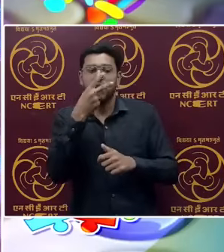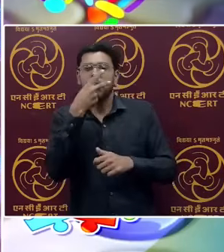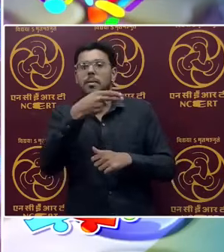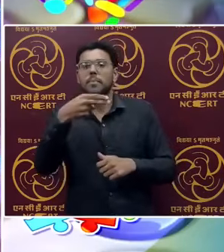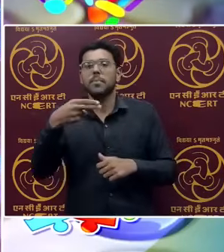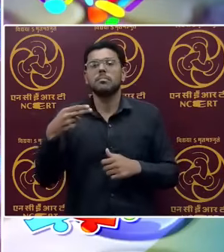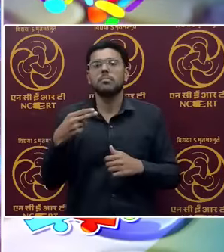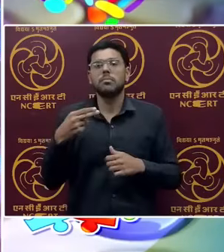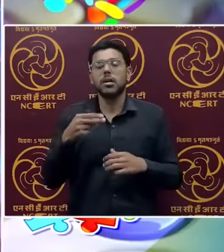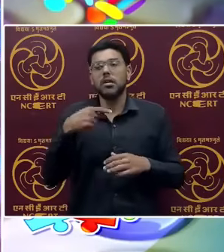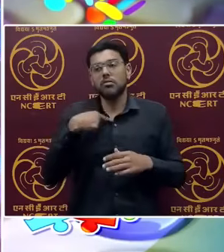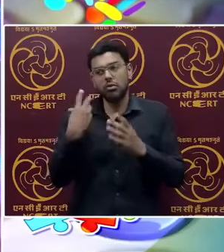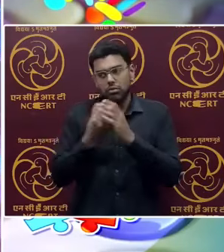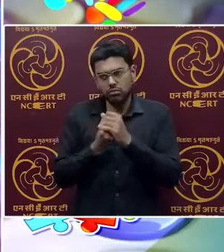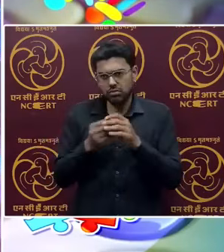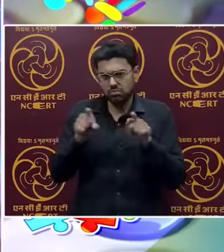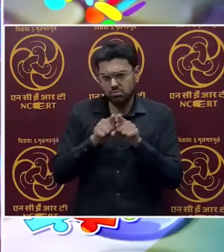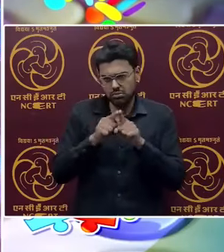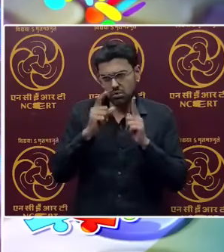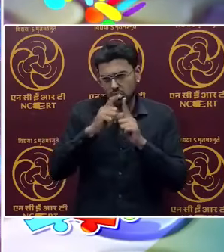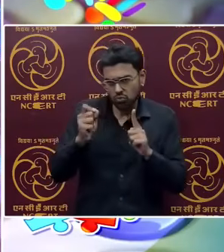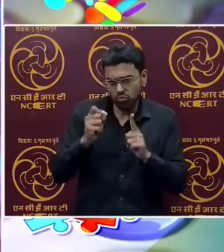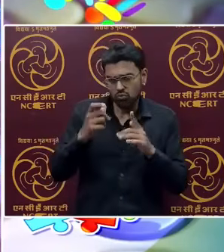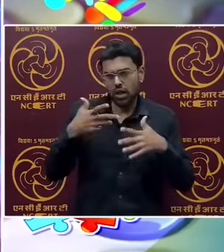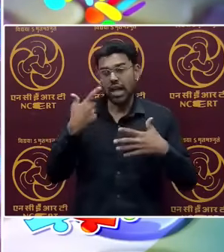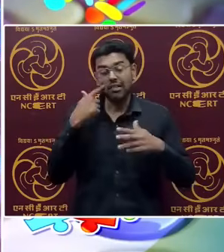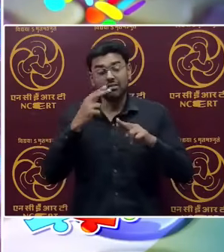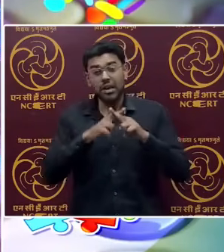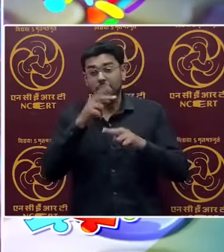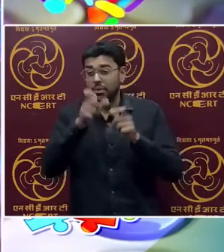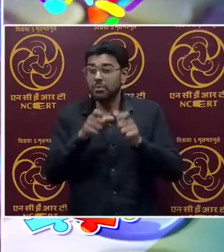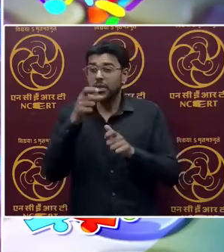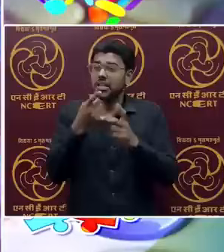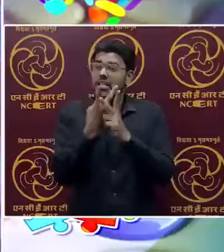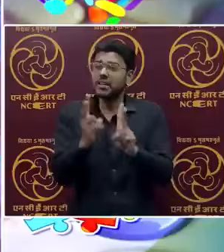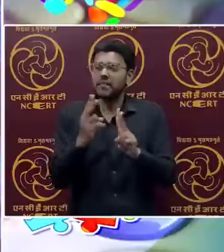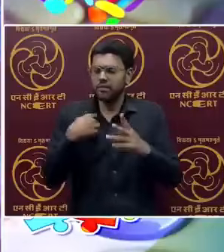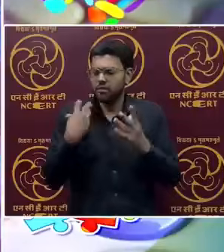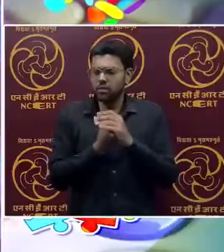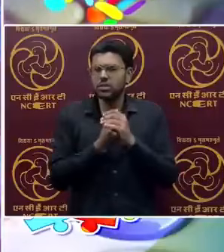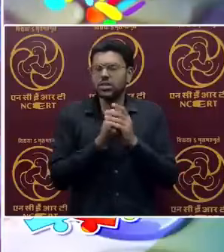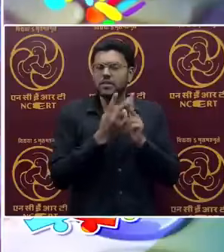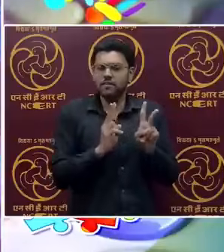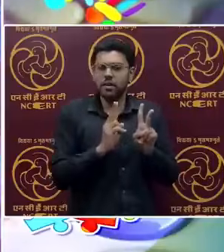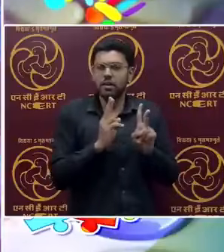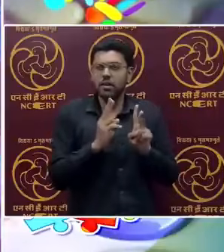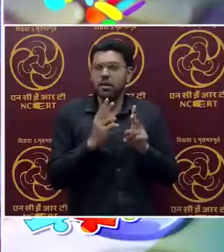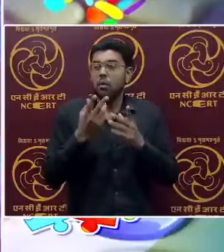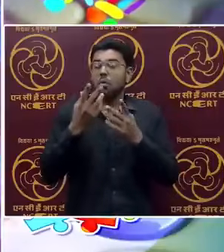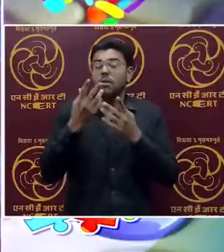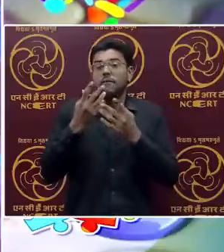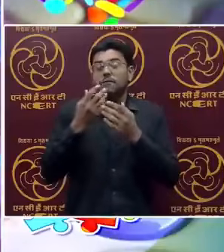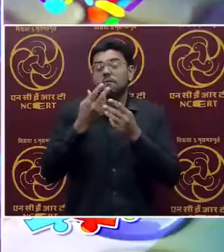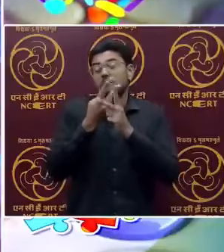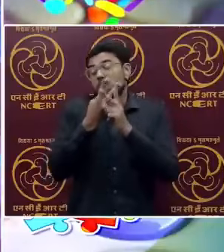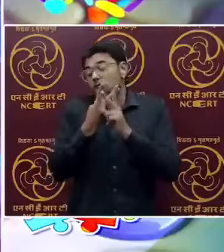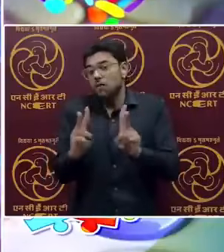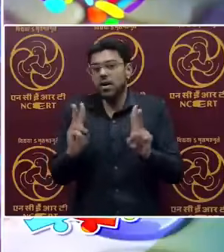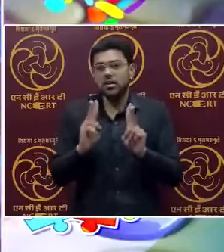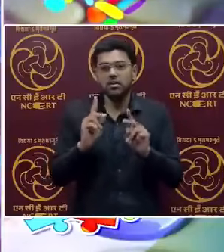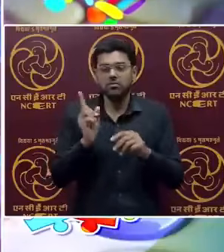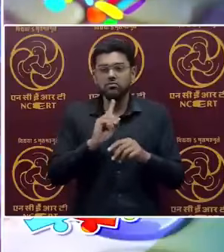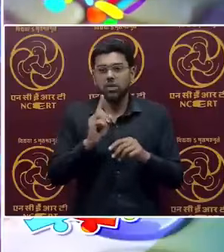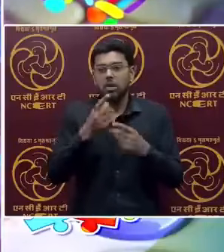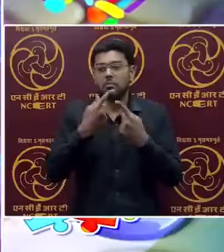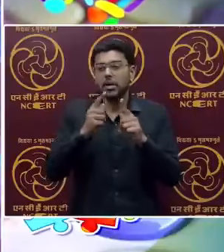think that we should be doing it? Why these people are just different from us and not strange, or from